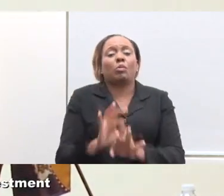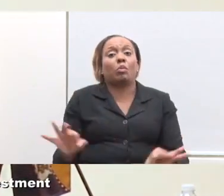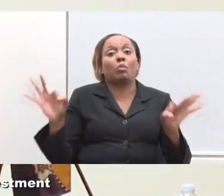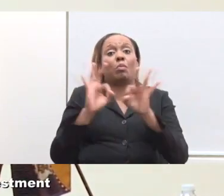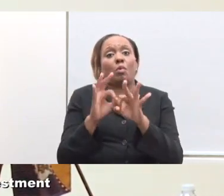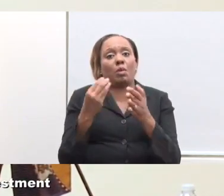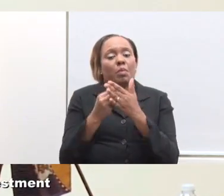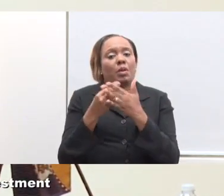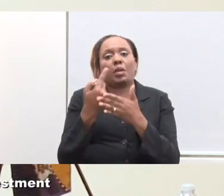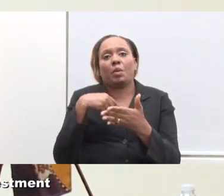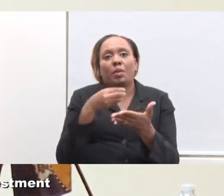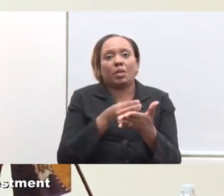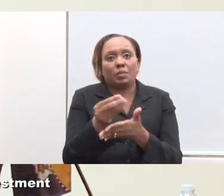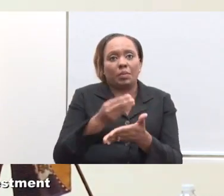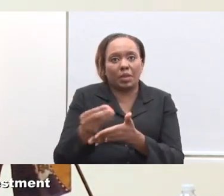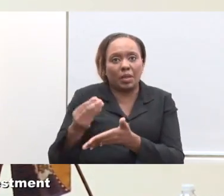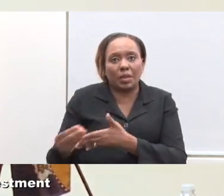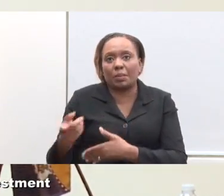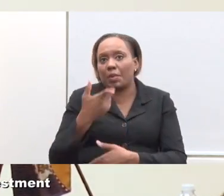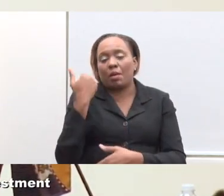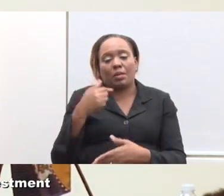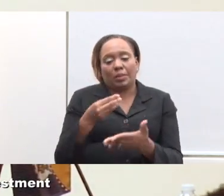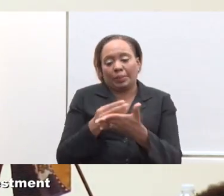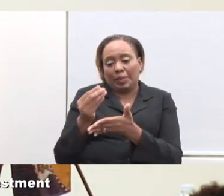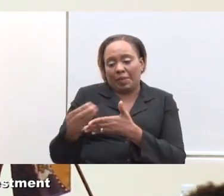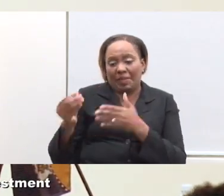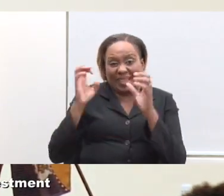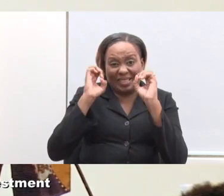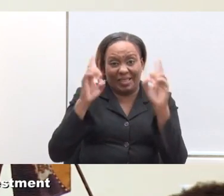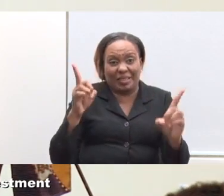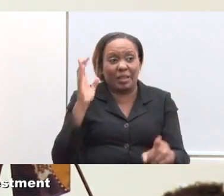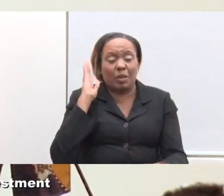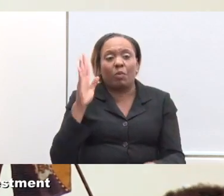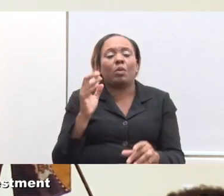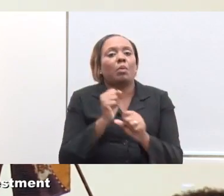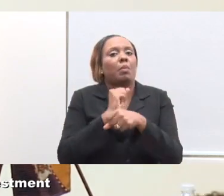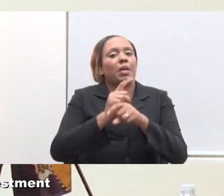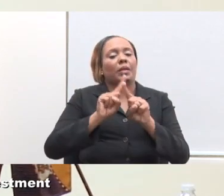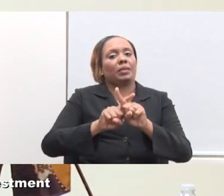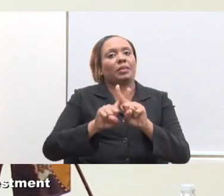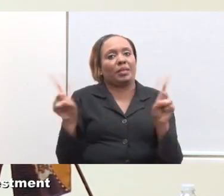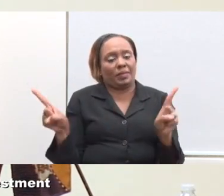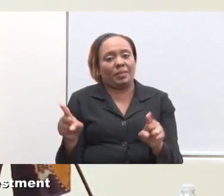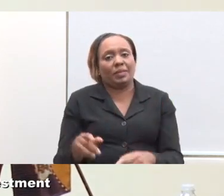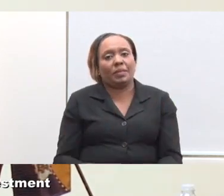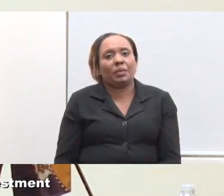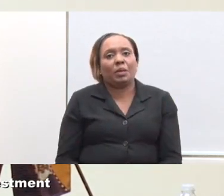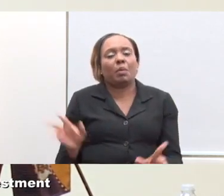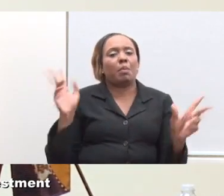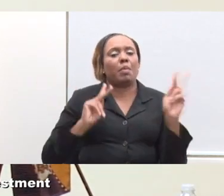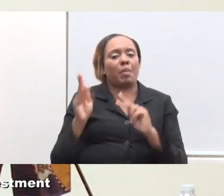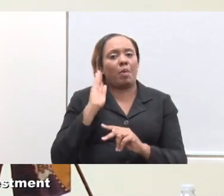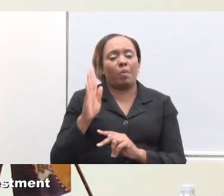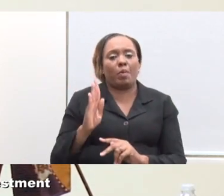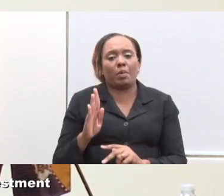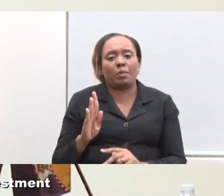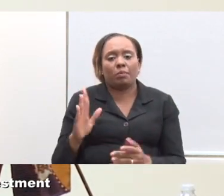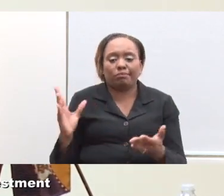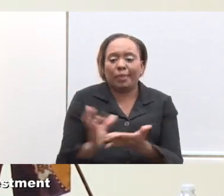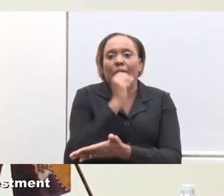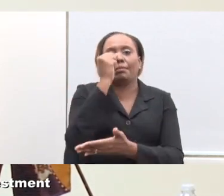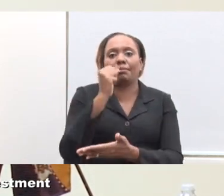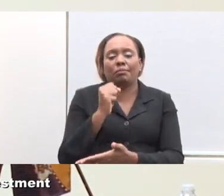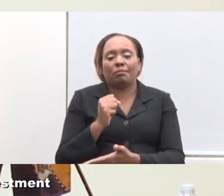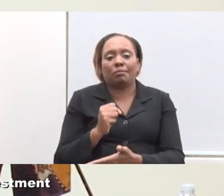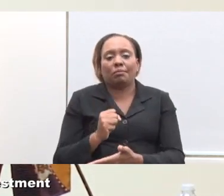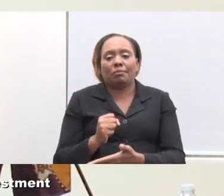this country, because that is what is going to make the earning difference, the difference to being able to take risks, the difference in being able to